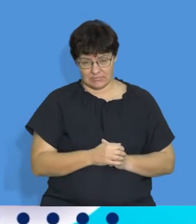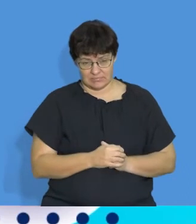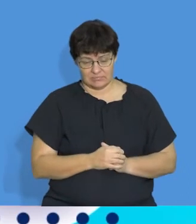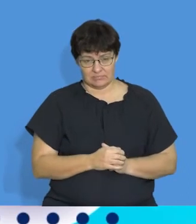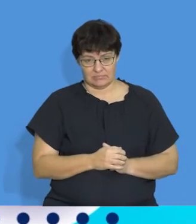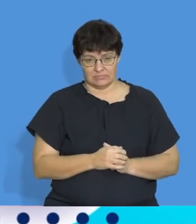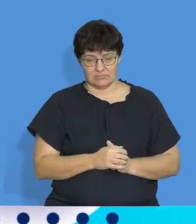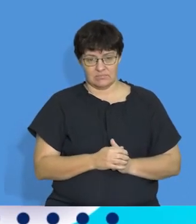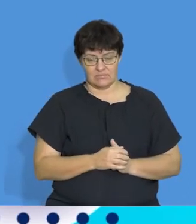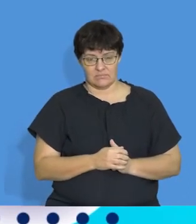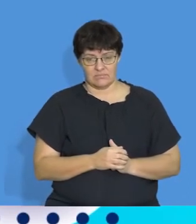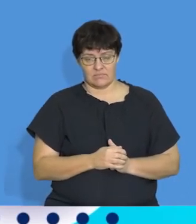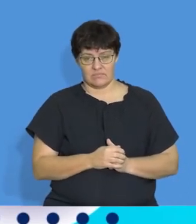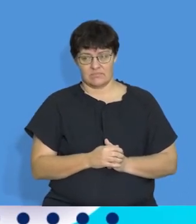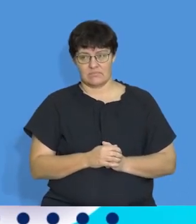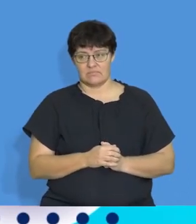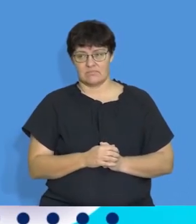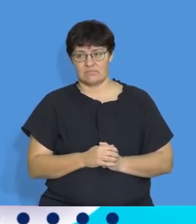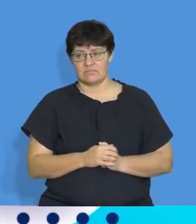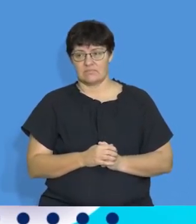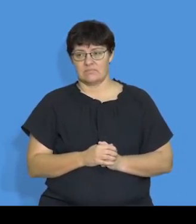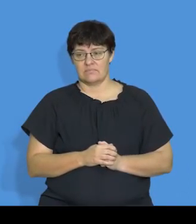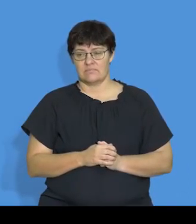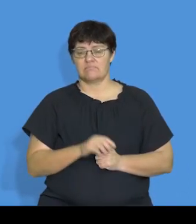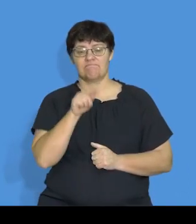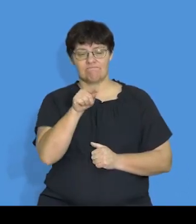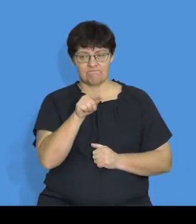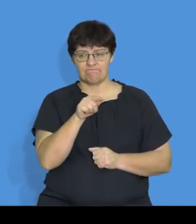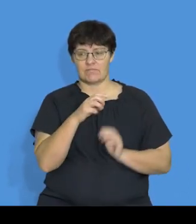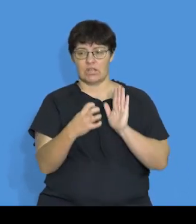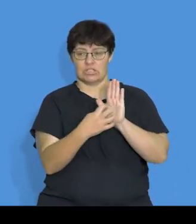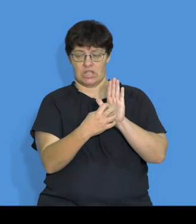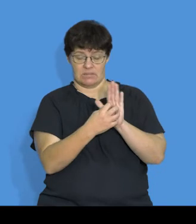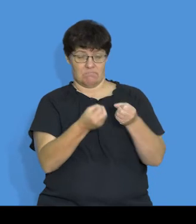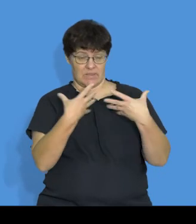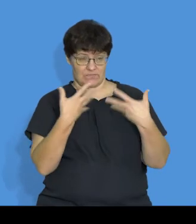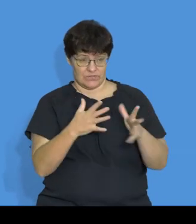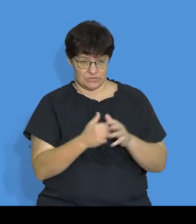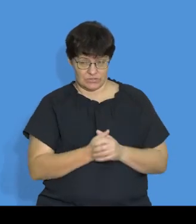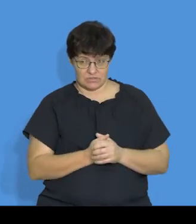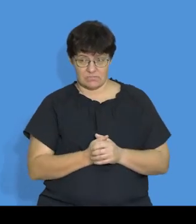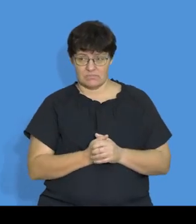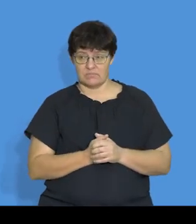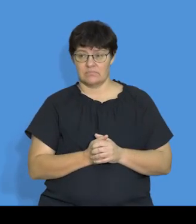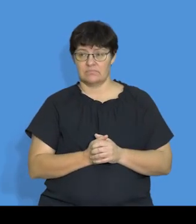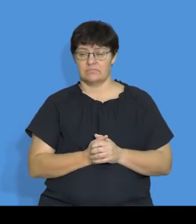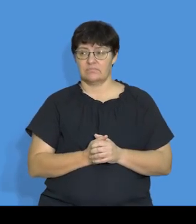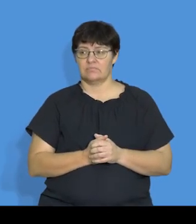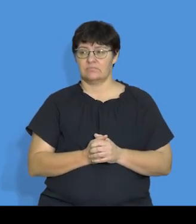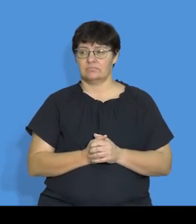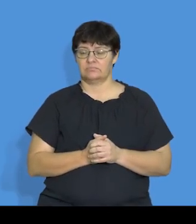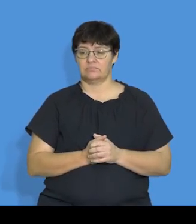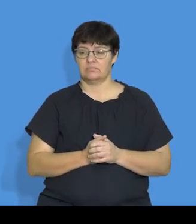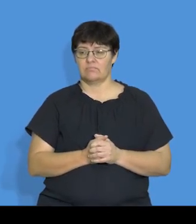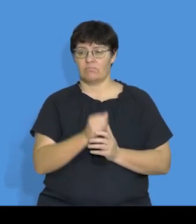resistance of the battery. Very, very important. Right. So here is the circuit that is given. right? If we can